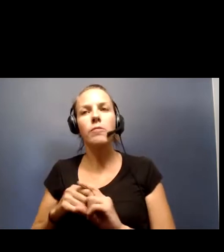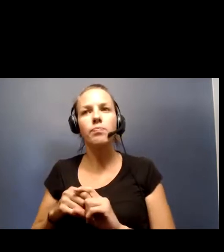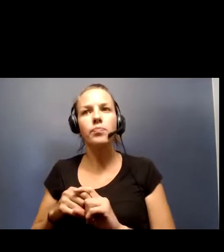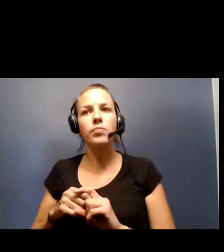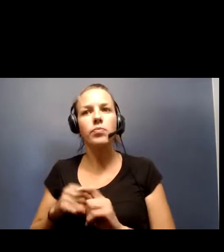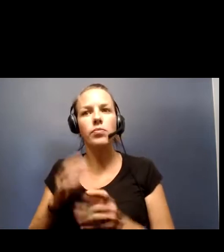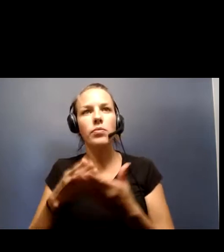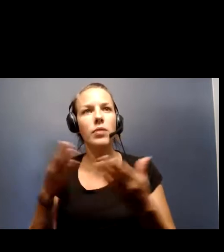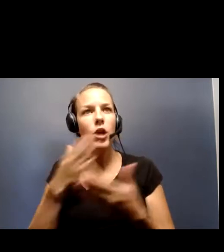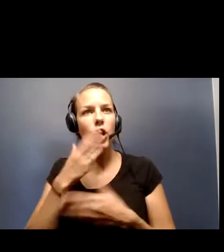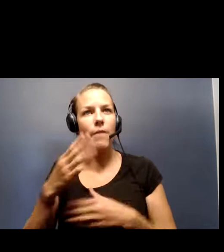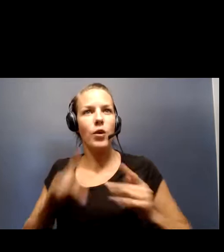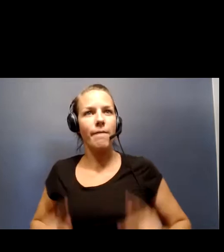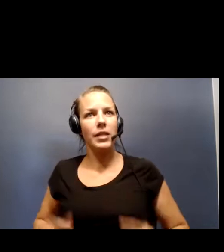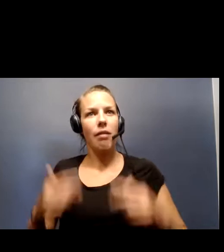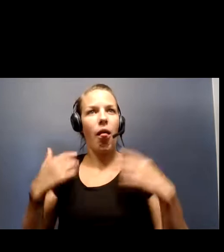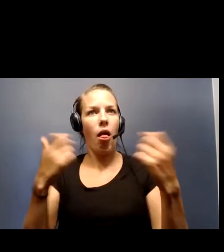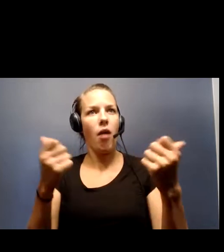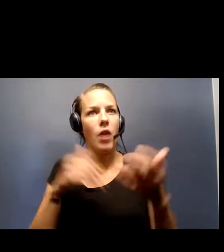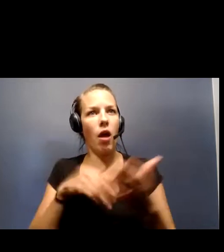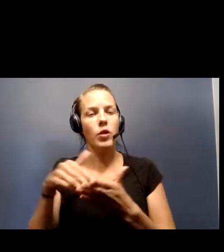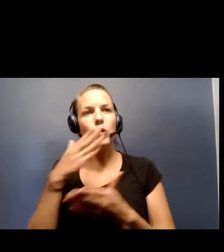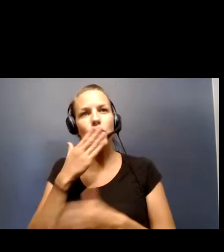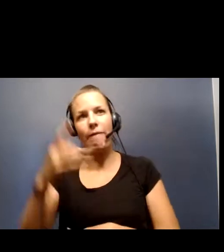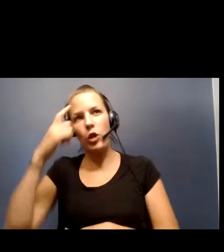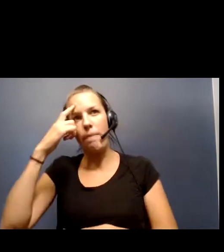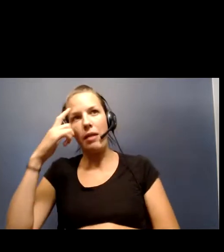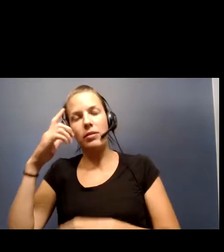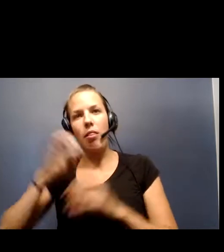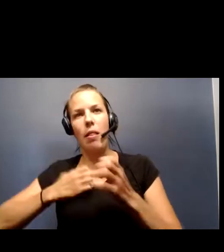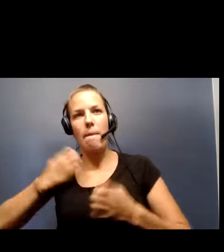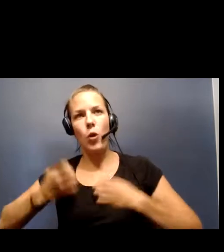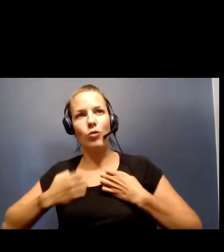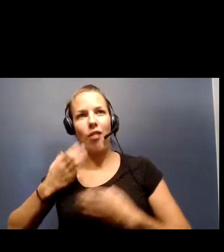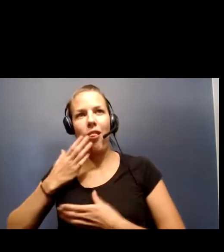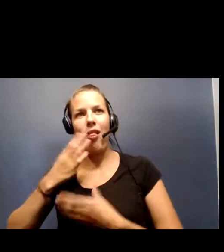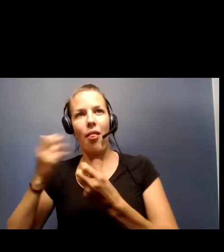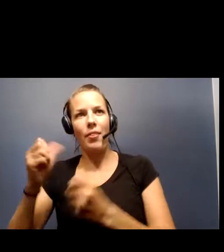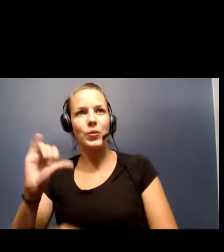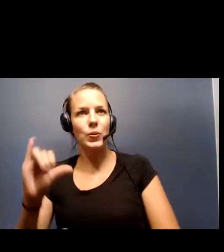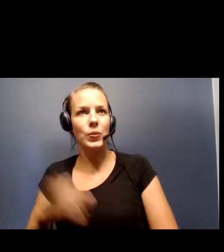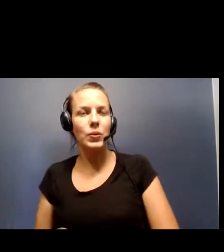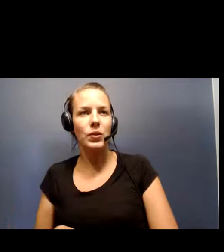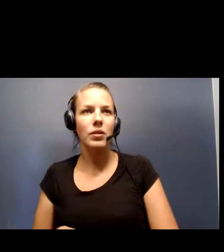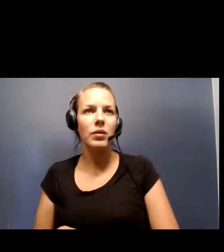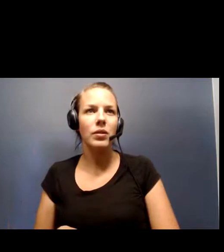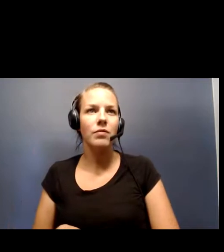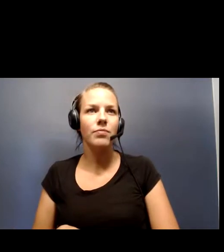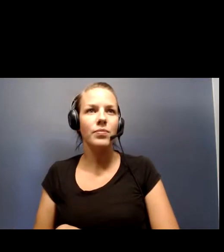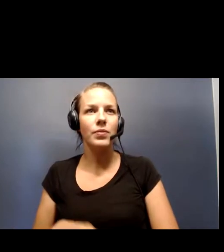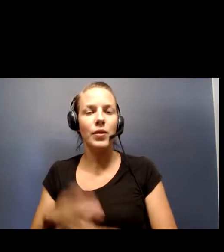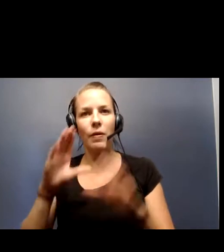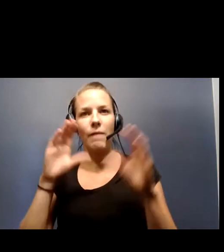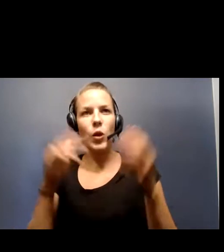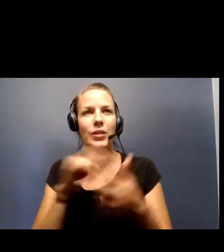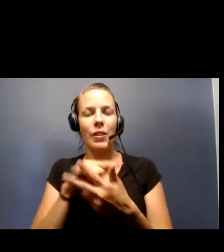things that are good for our physical health are often very good for our mental and emotional well-being as well. So let's take a quick focus on